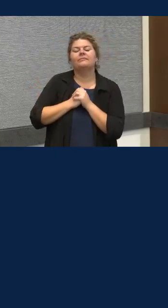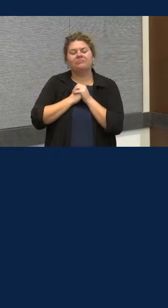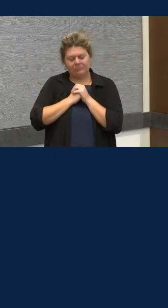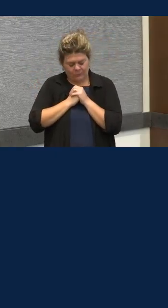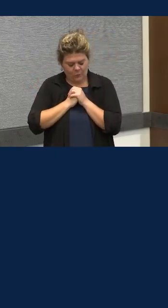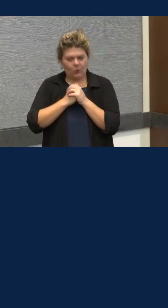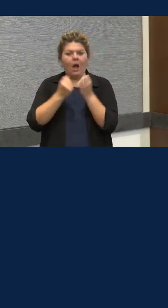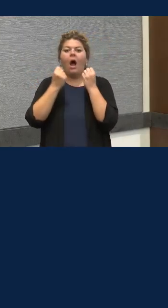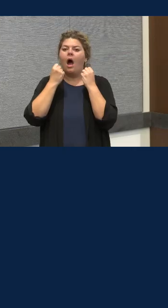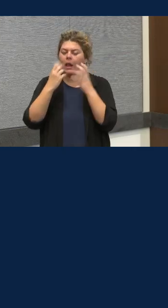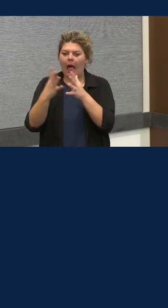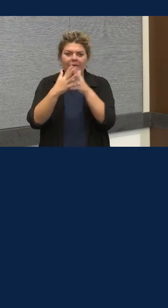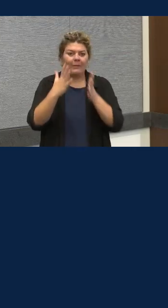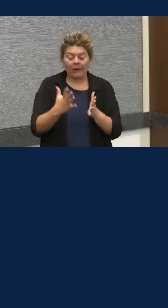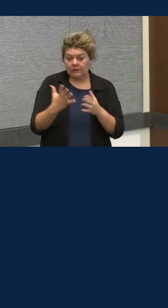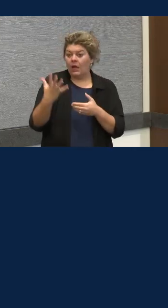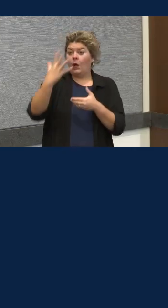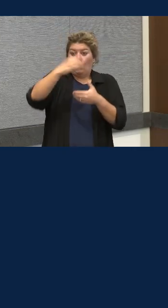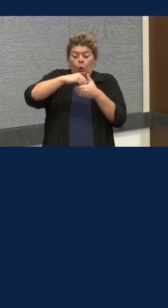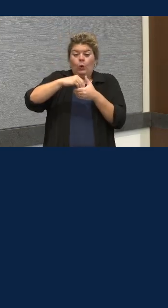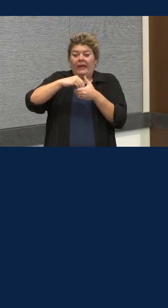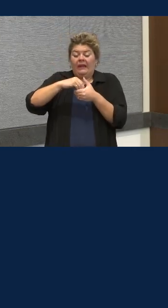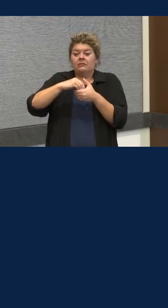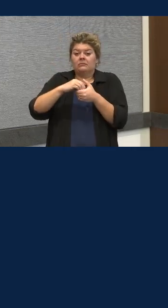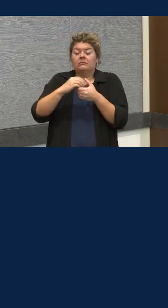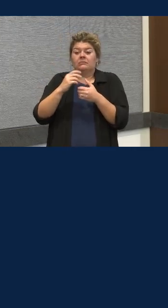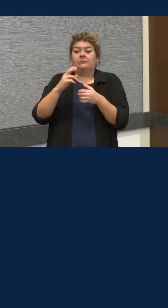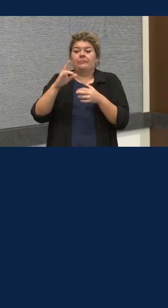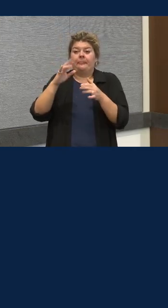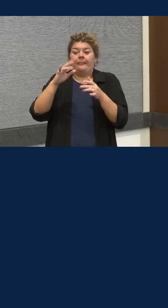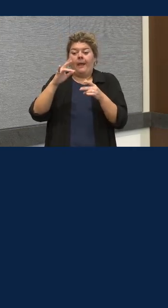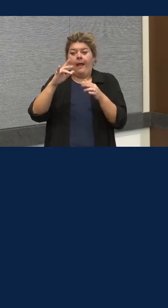of Americans, including photo,